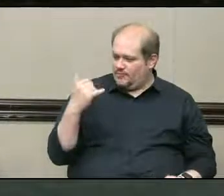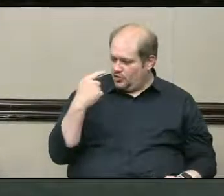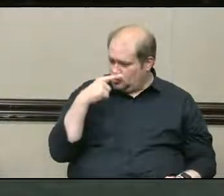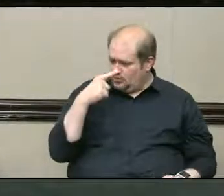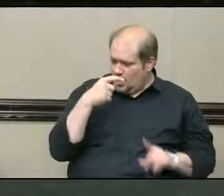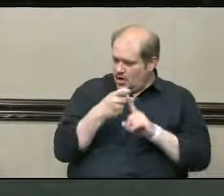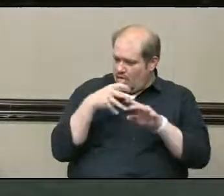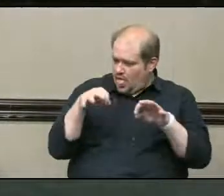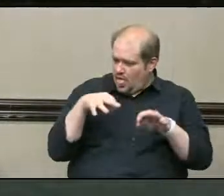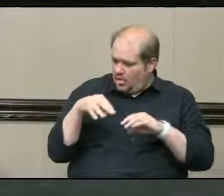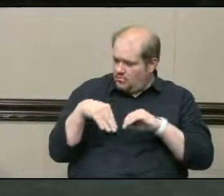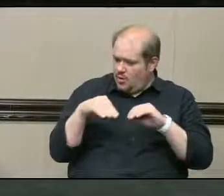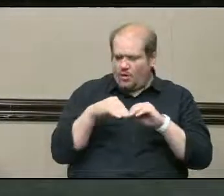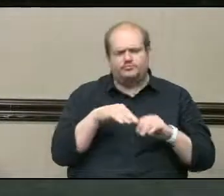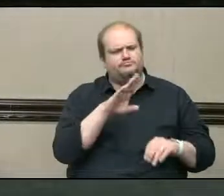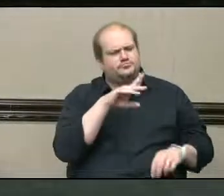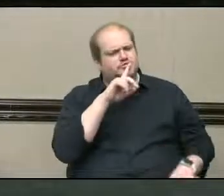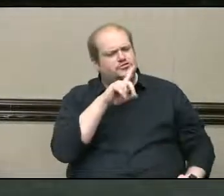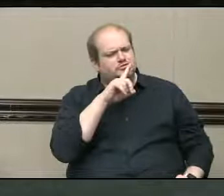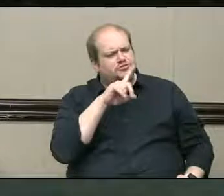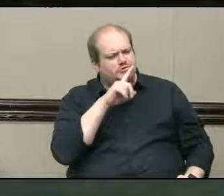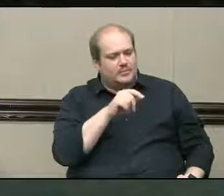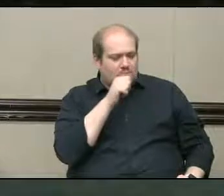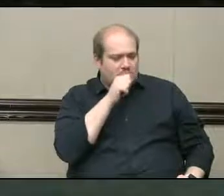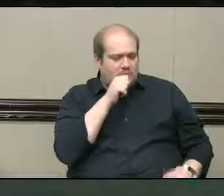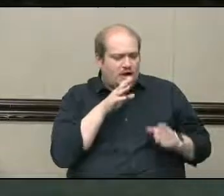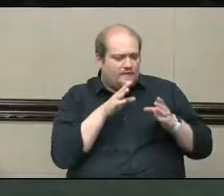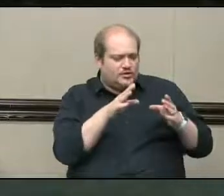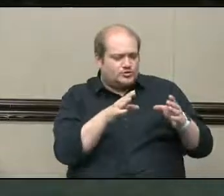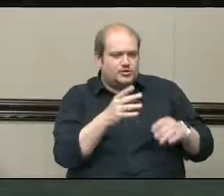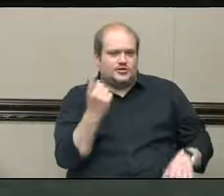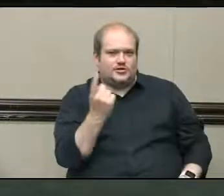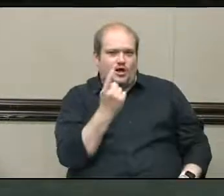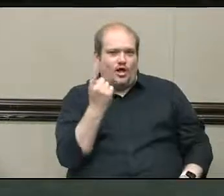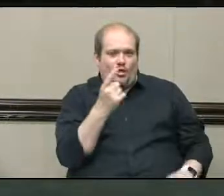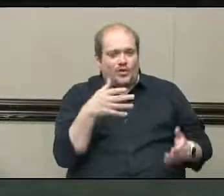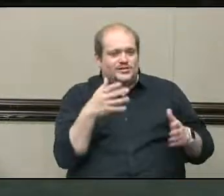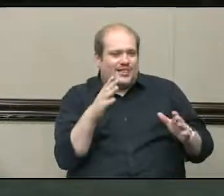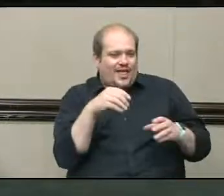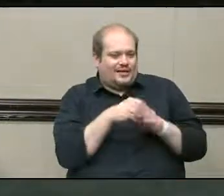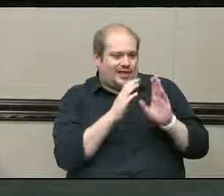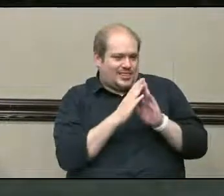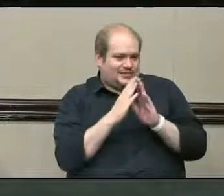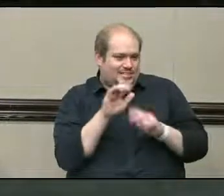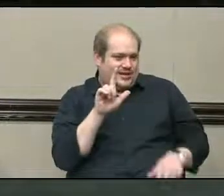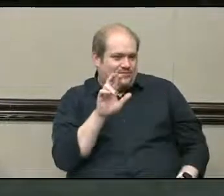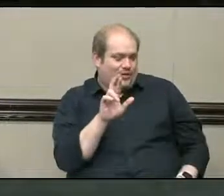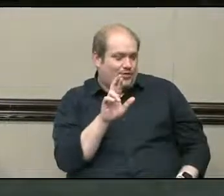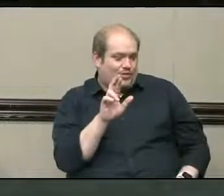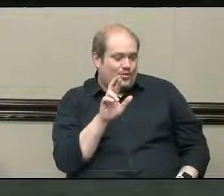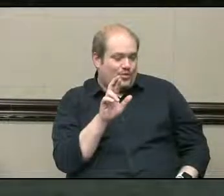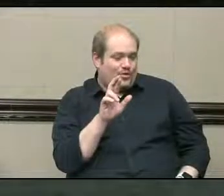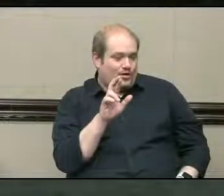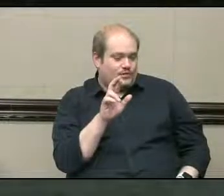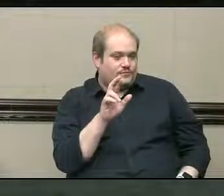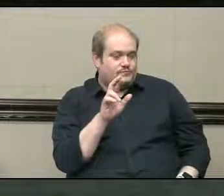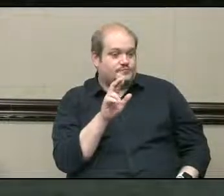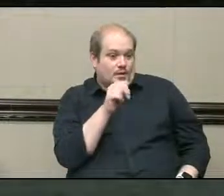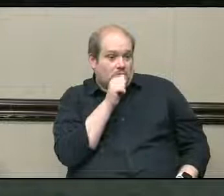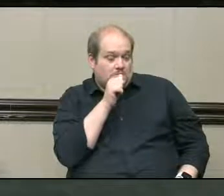elaborate on that? Certainly. Private streets have always been allowed in the city of Little Rock.